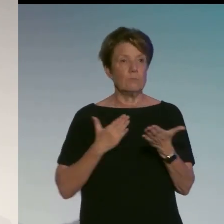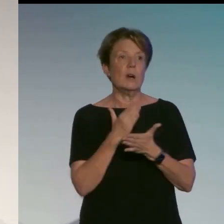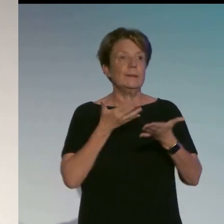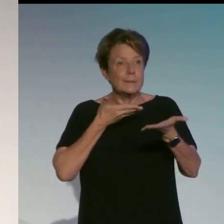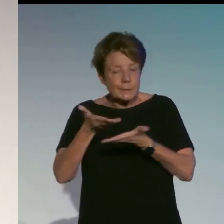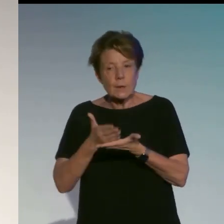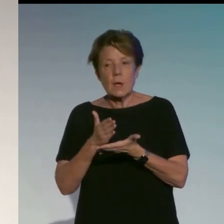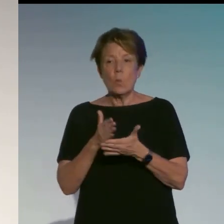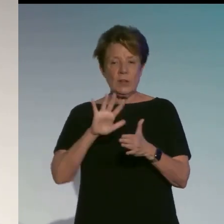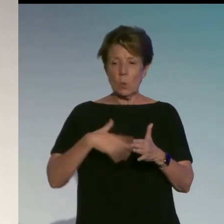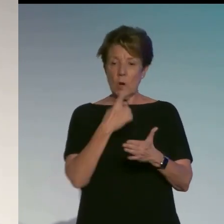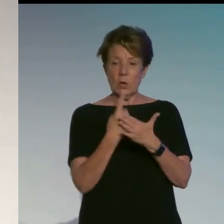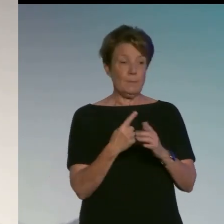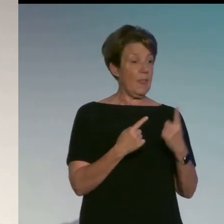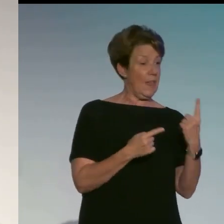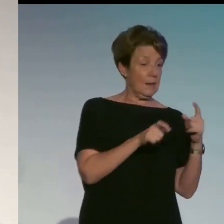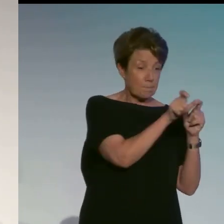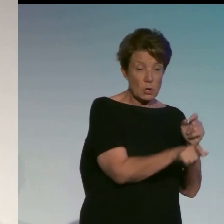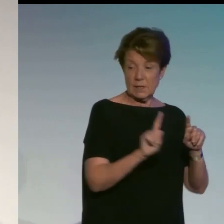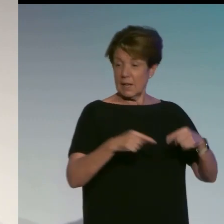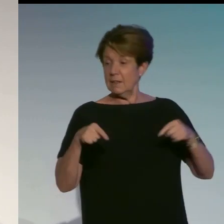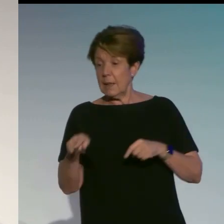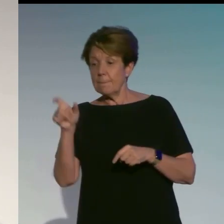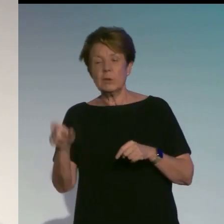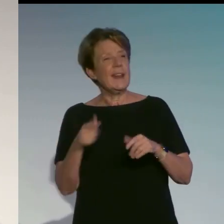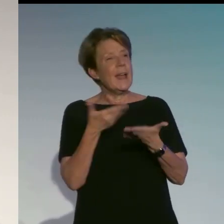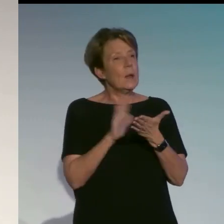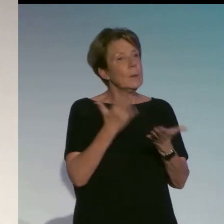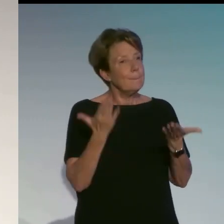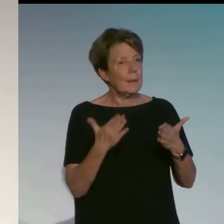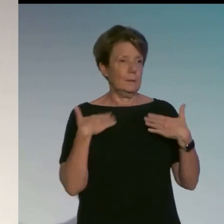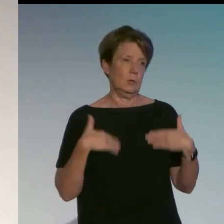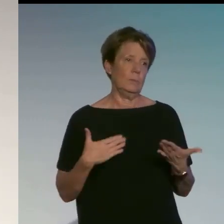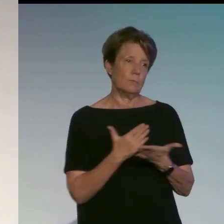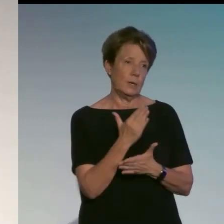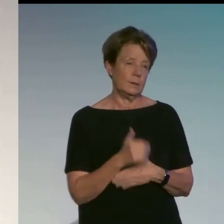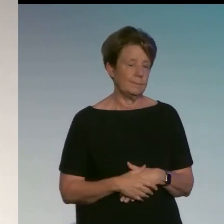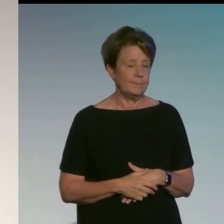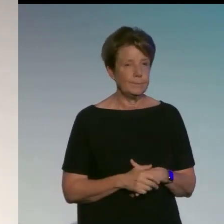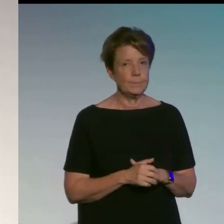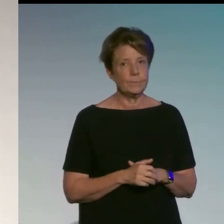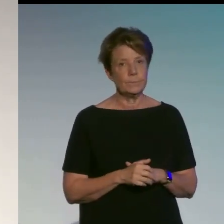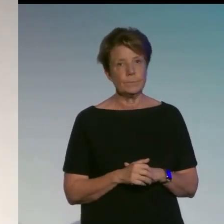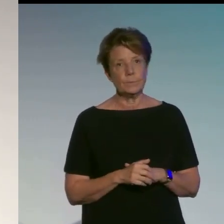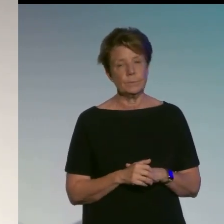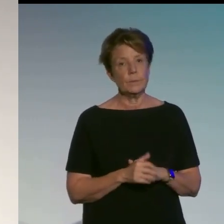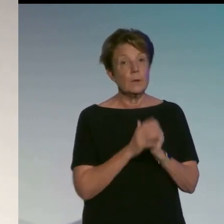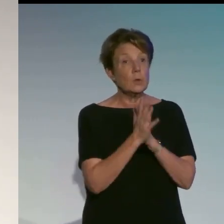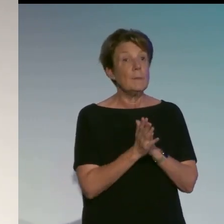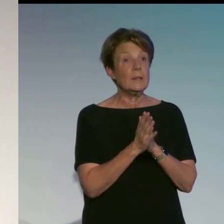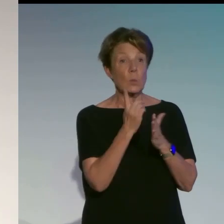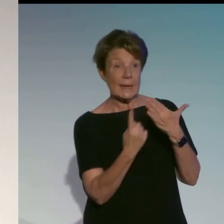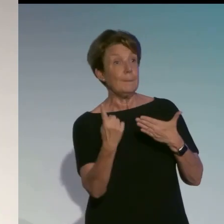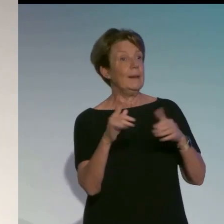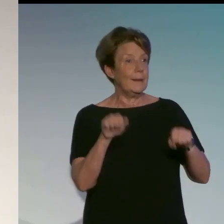about this person against that person, but rather how do we balance human rights? And so for us, it means that we are independent,